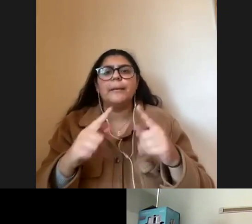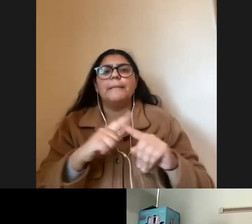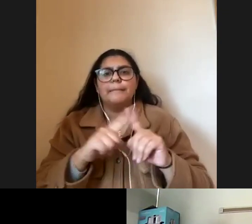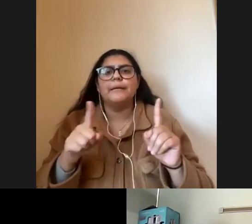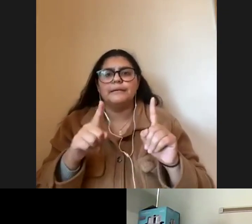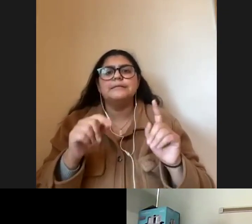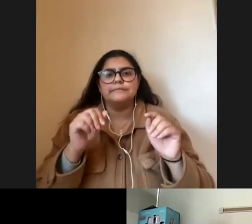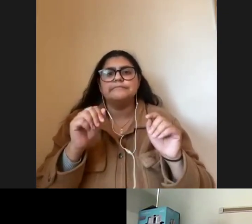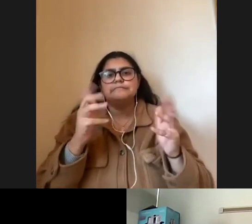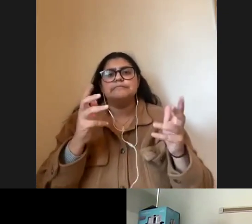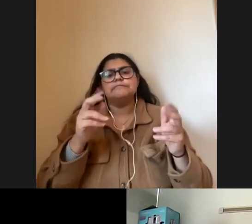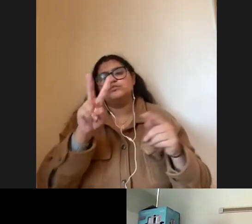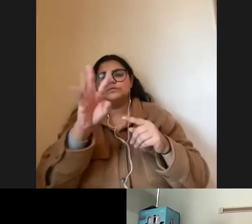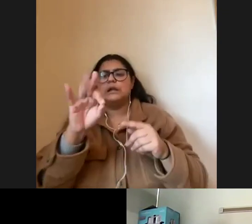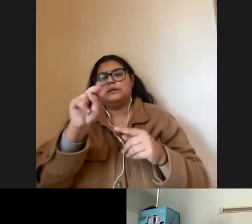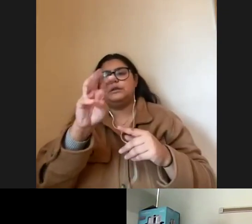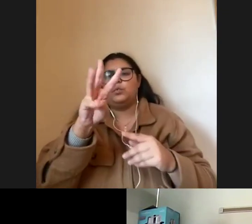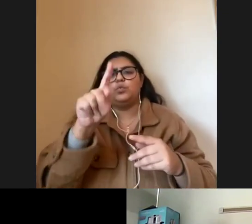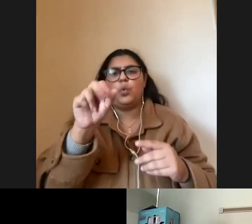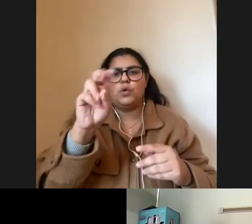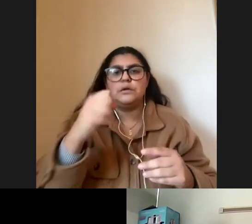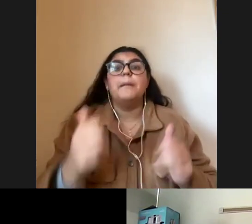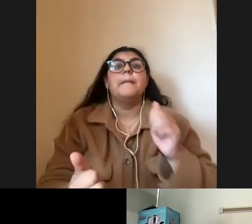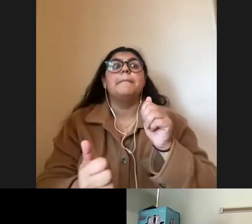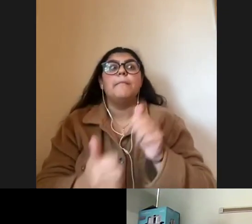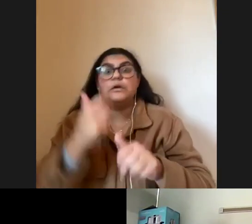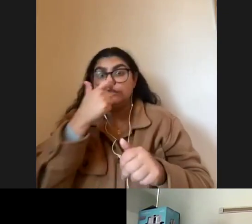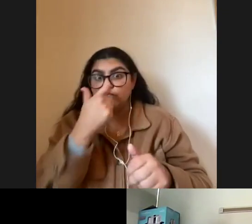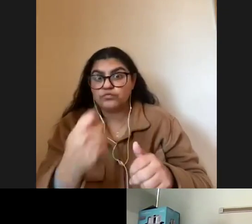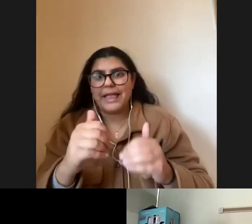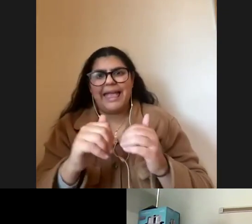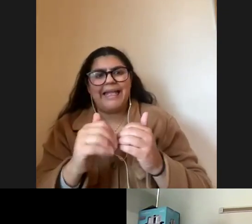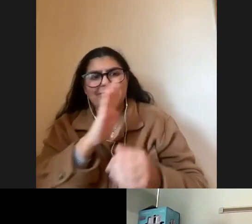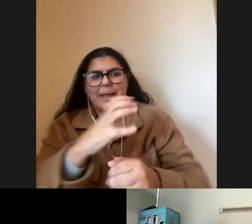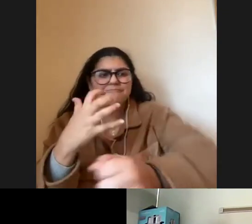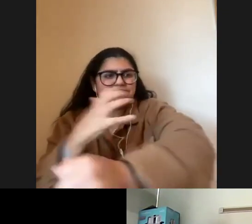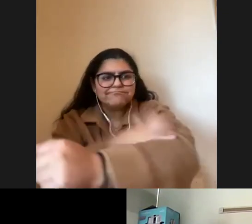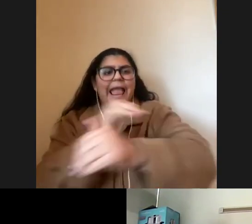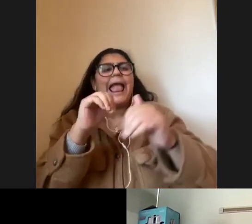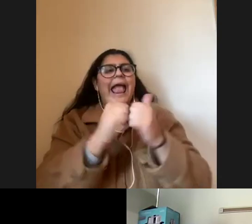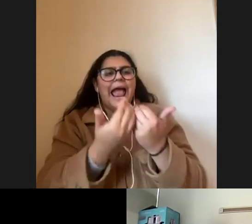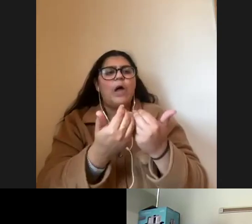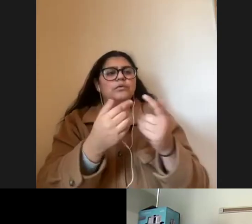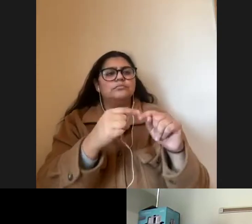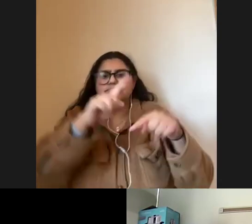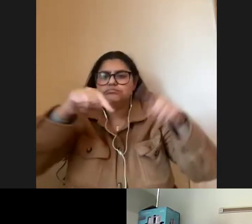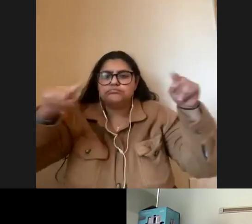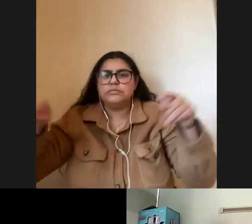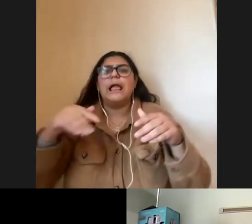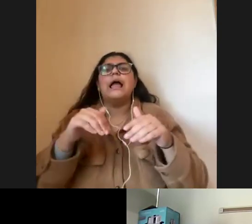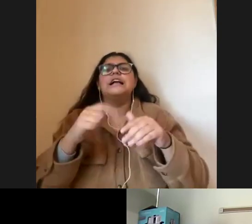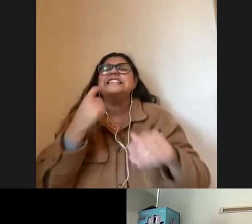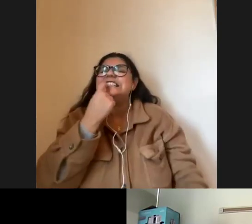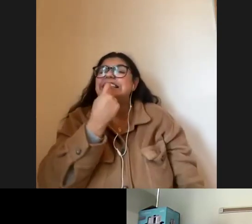force. The more interesting thing I think about parrotfish kind of force and how force is distributed across parrotfish is how strong their teeth